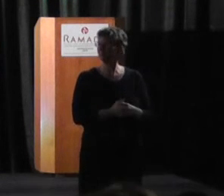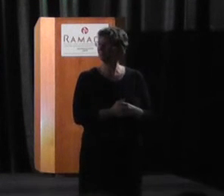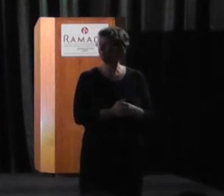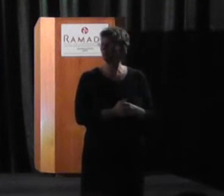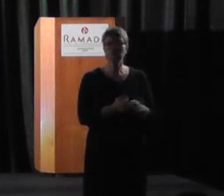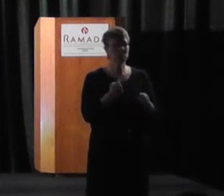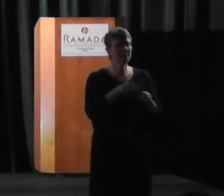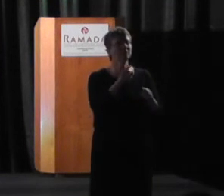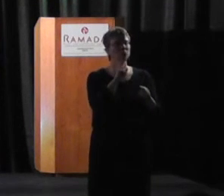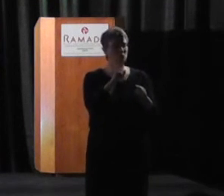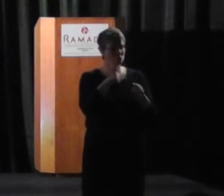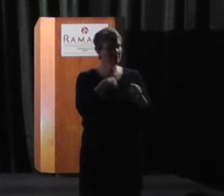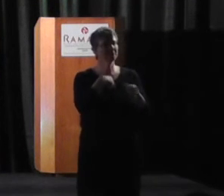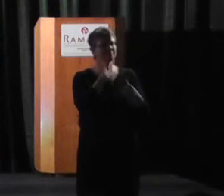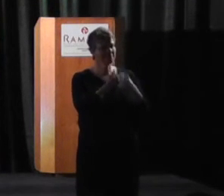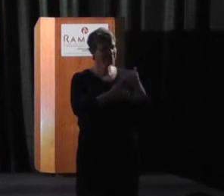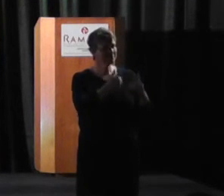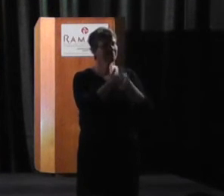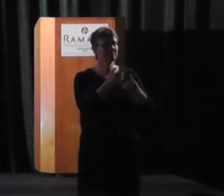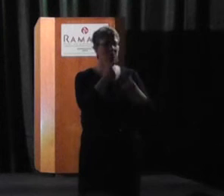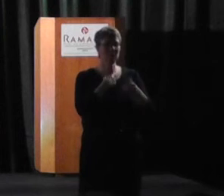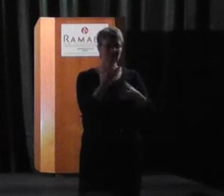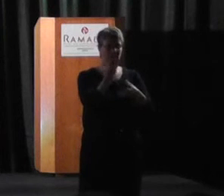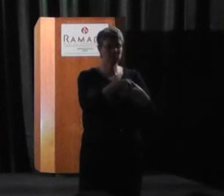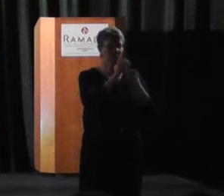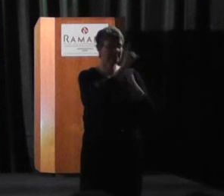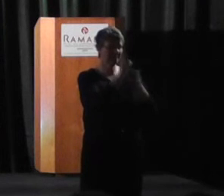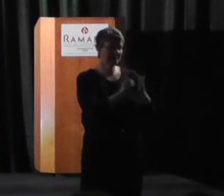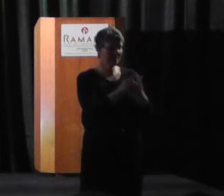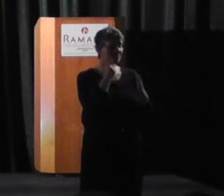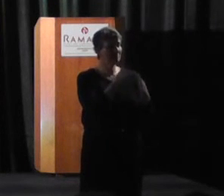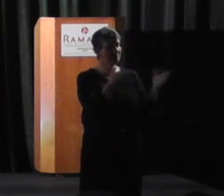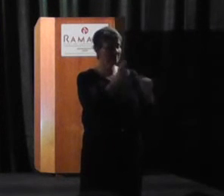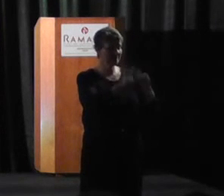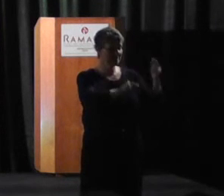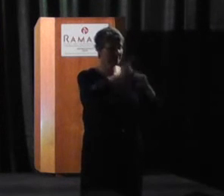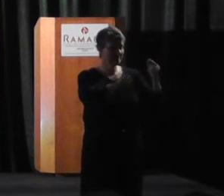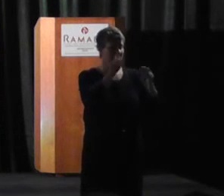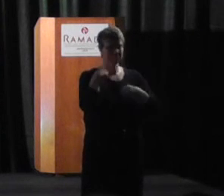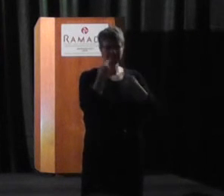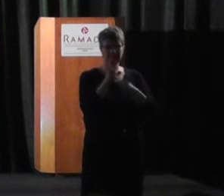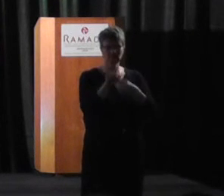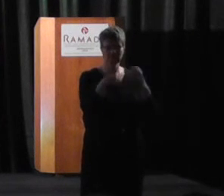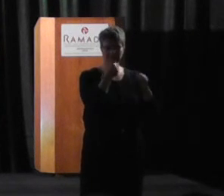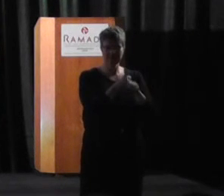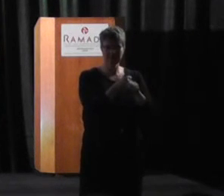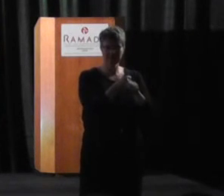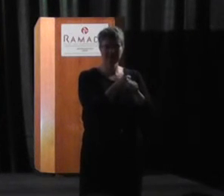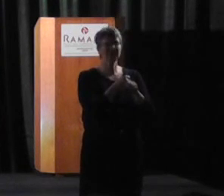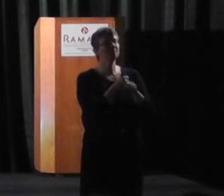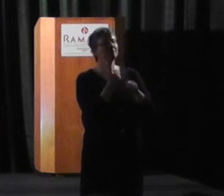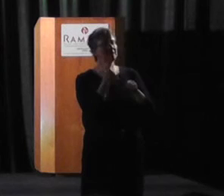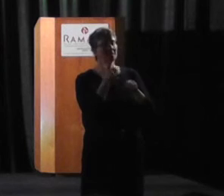strides when it comes to adopting inclusive designs into public spaces, especially in the last couple of decades. What about introducing the